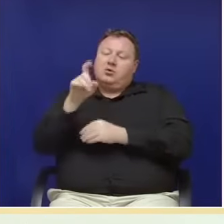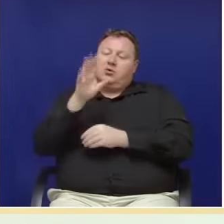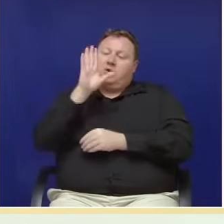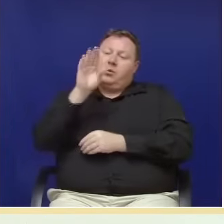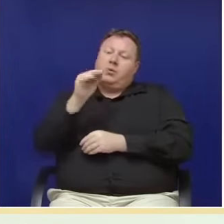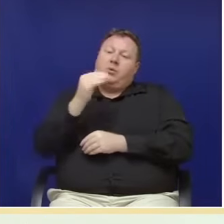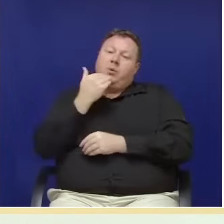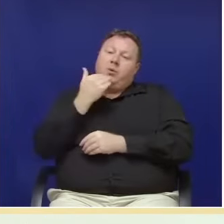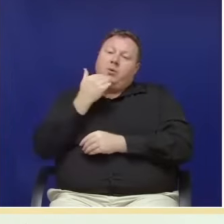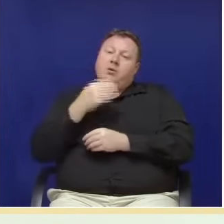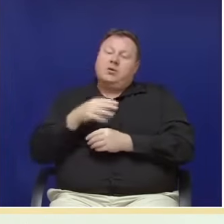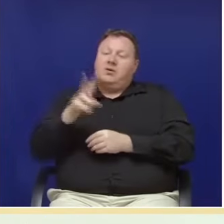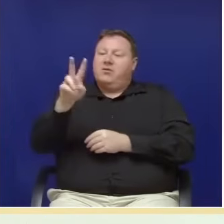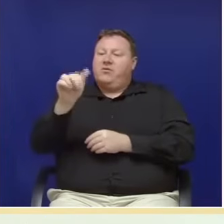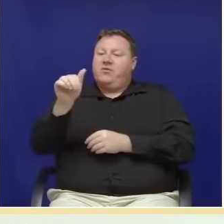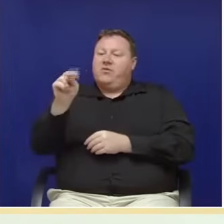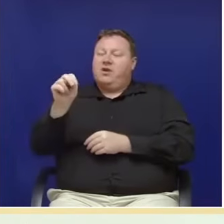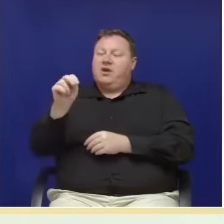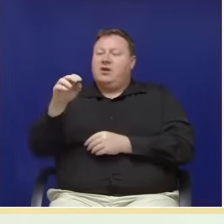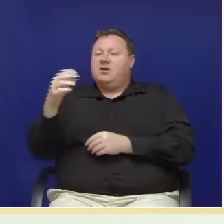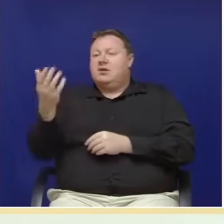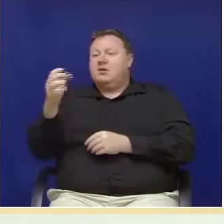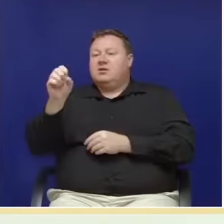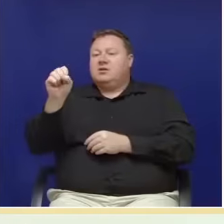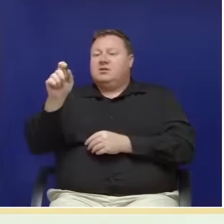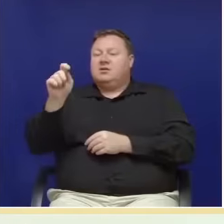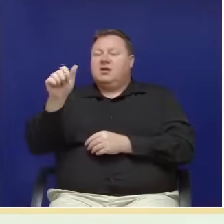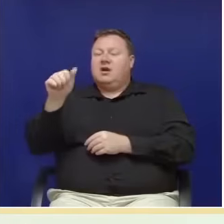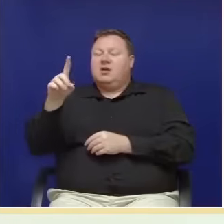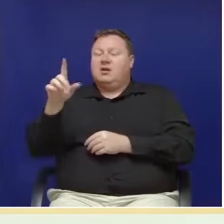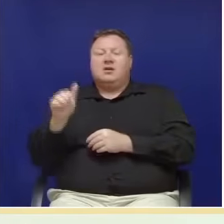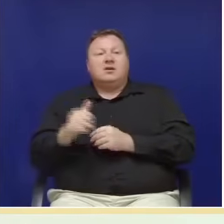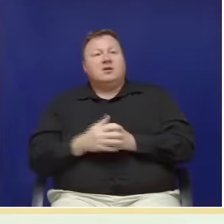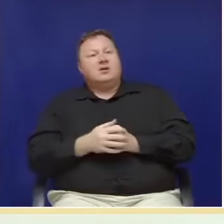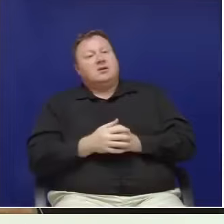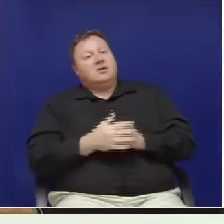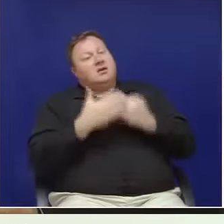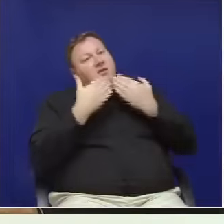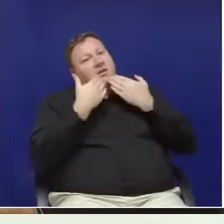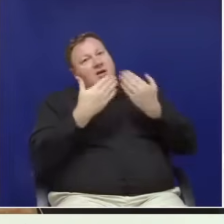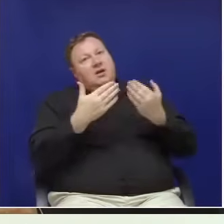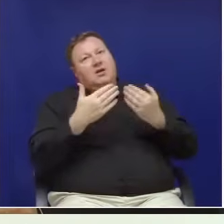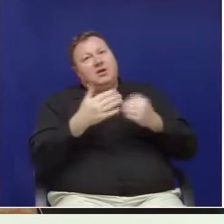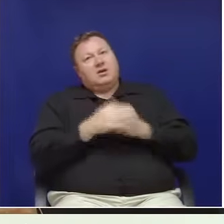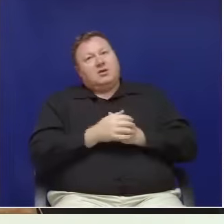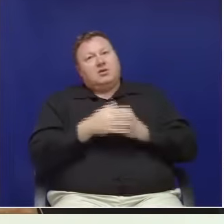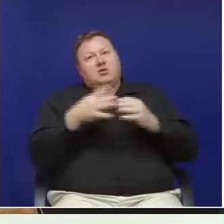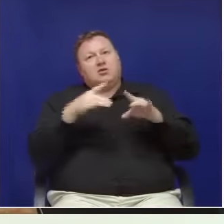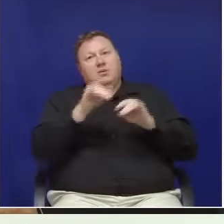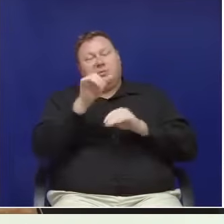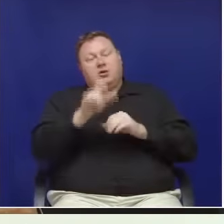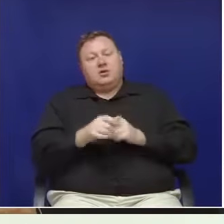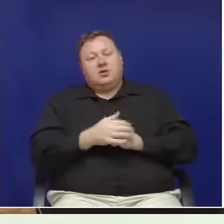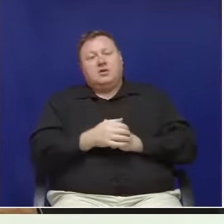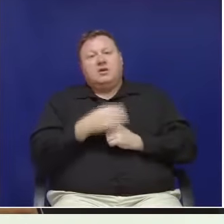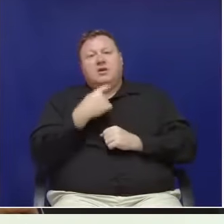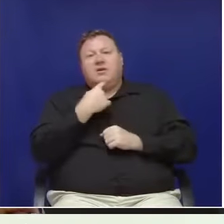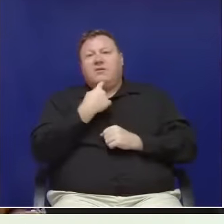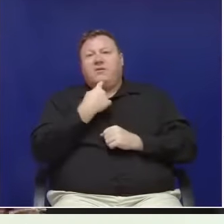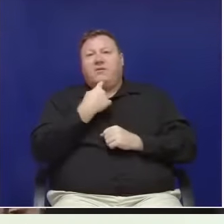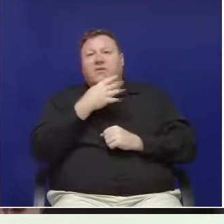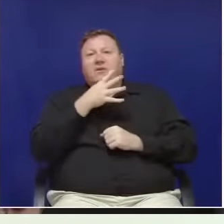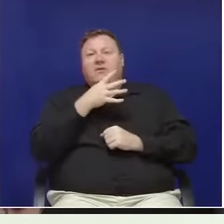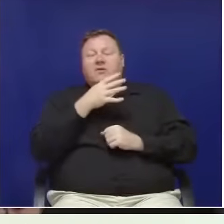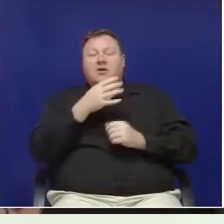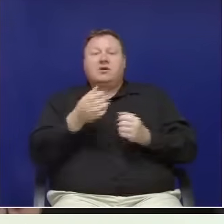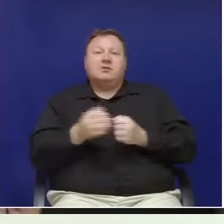by Honorable Van Staden. Dankie, huisvoorsitter. Minister, dit is toch sekerlik algemene praktyk